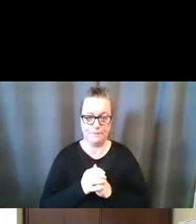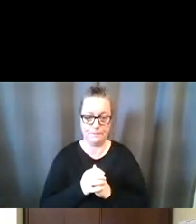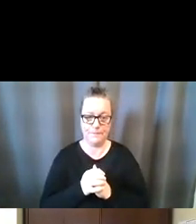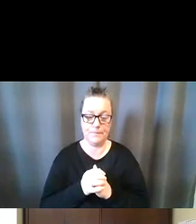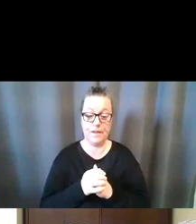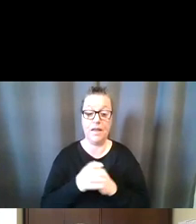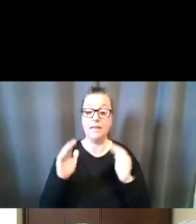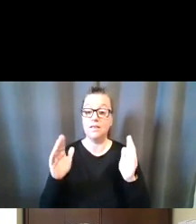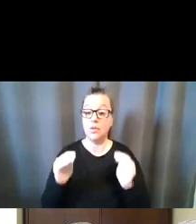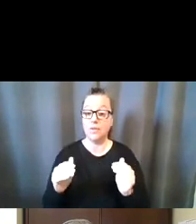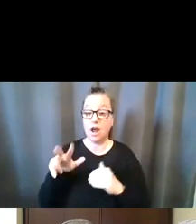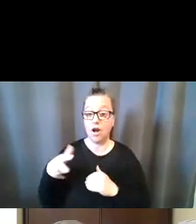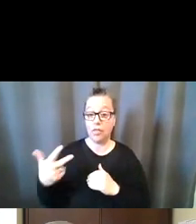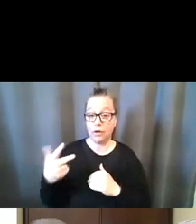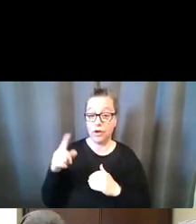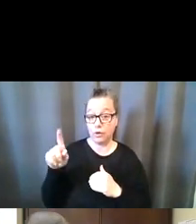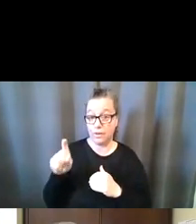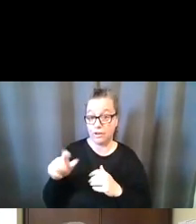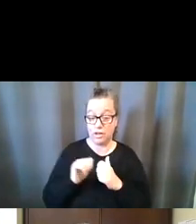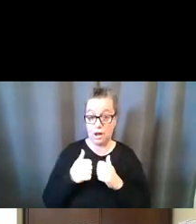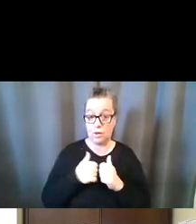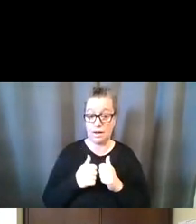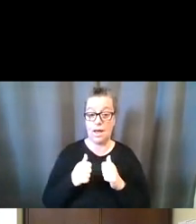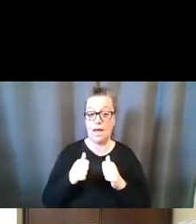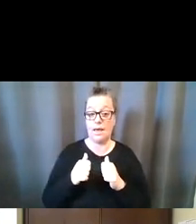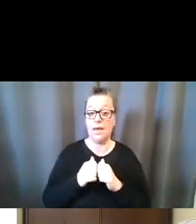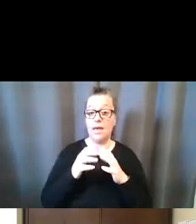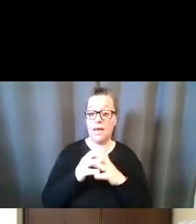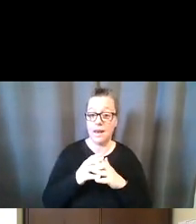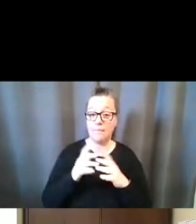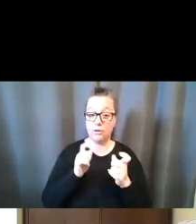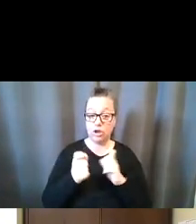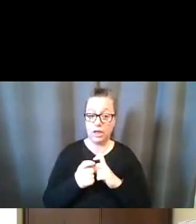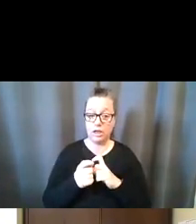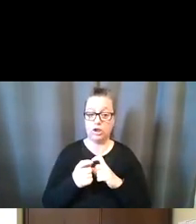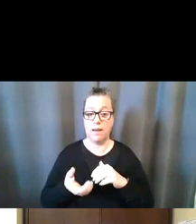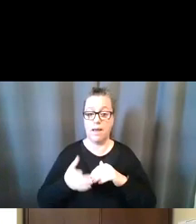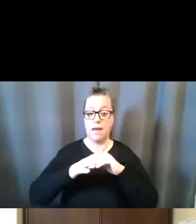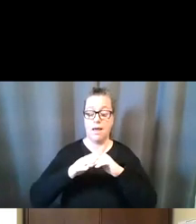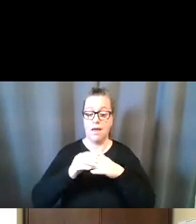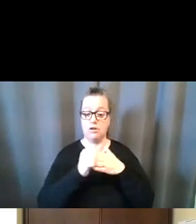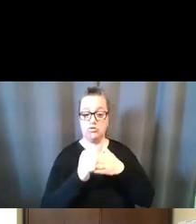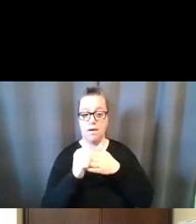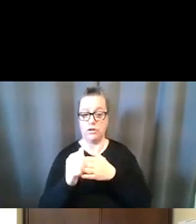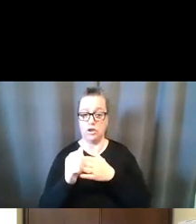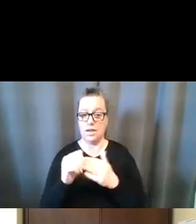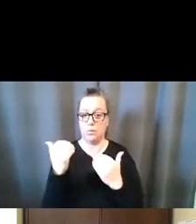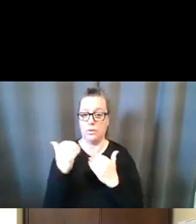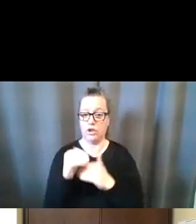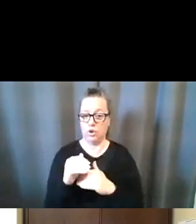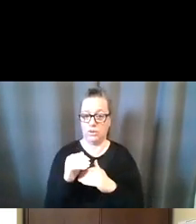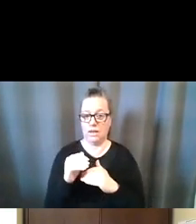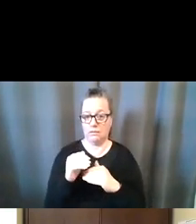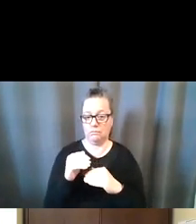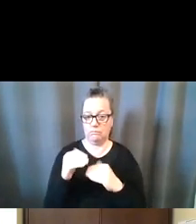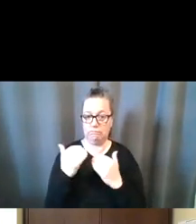Which takes us to our third question. How can I enable change by amplifying drivers and reducing restraints? And we'll begin